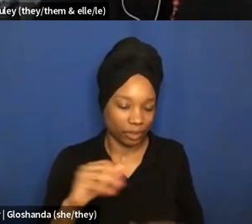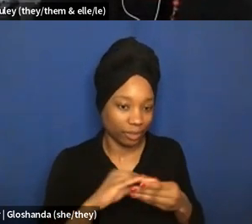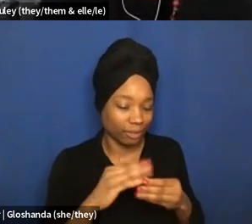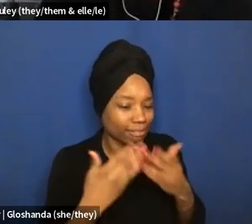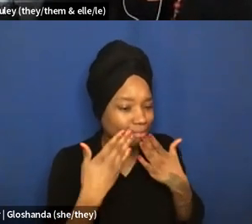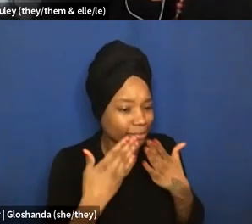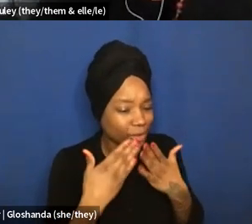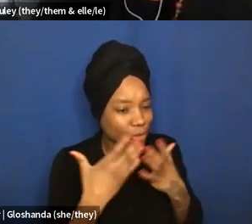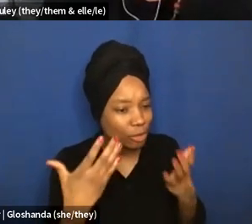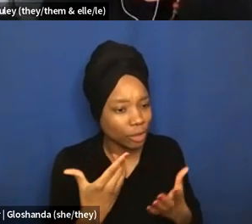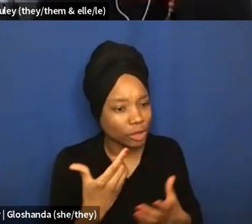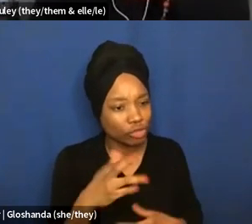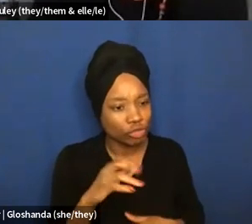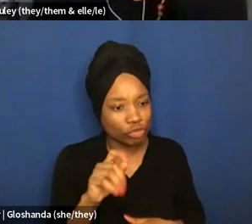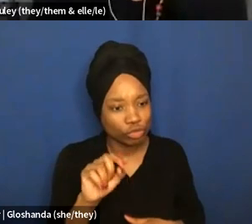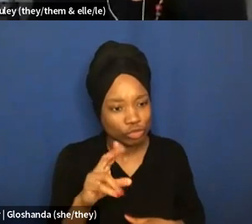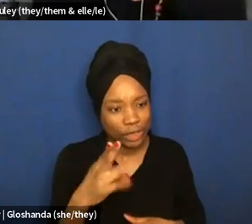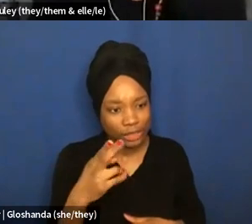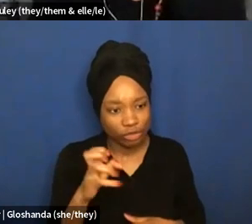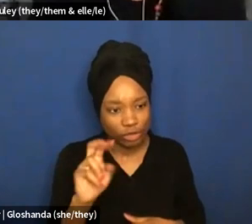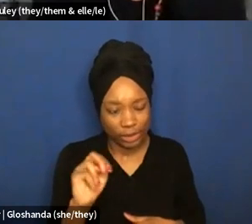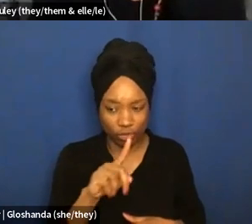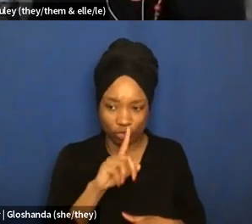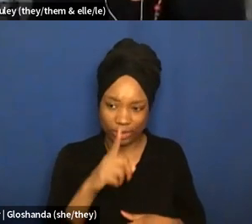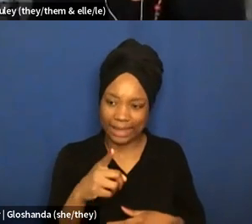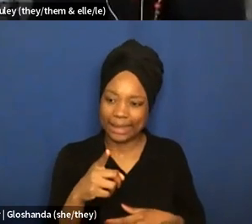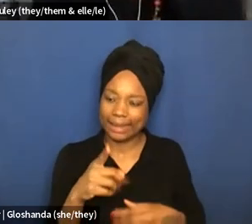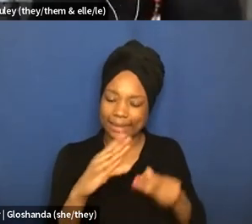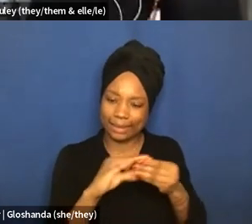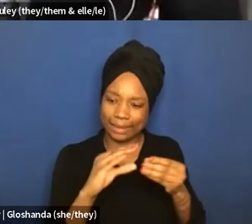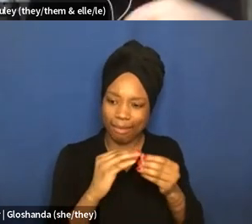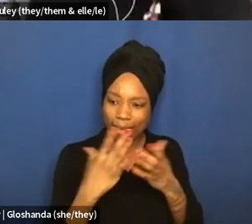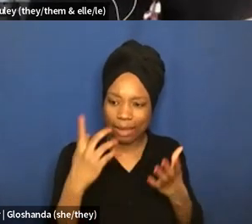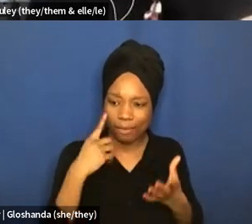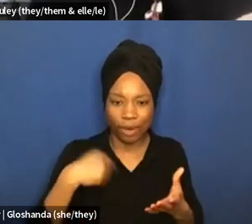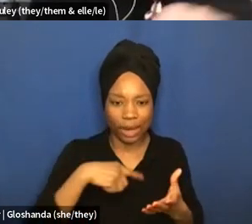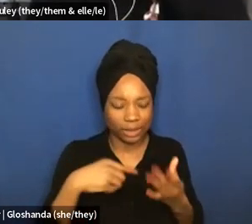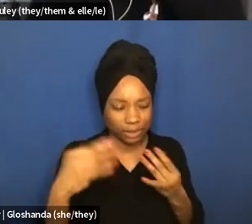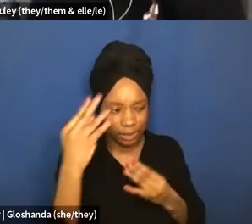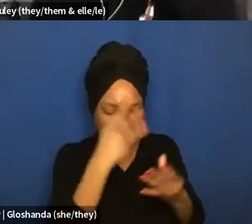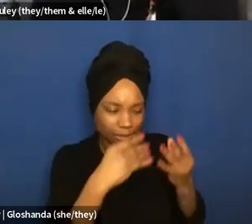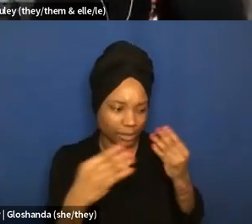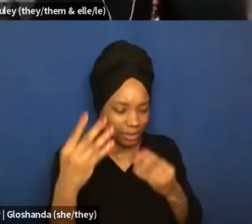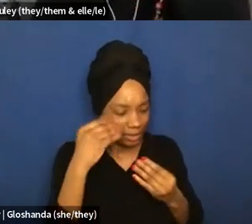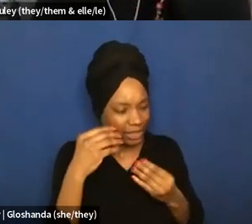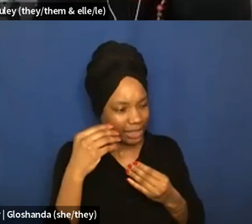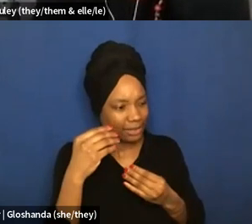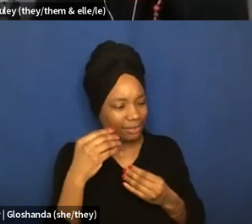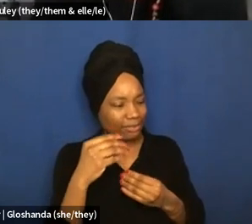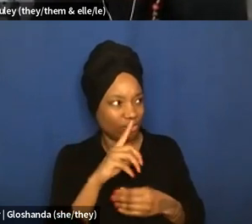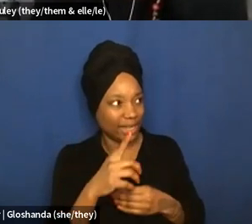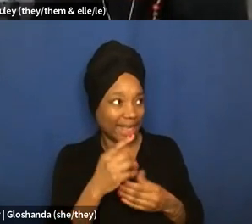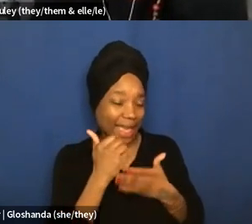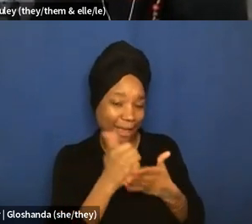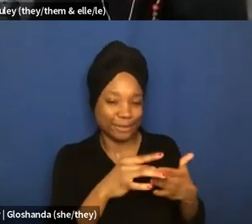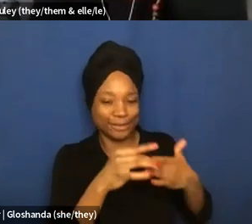about and to sit with. And you've also really wonderfully helped us segue to our closing question for everyone. You've